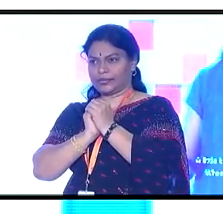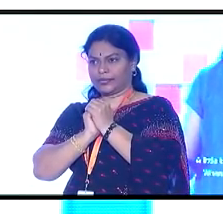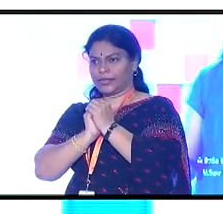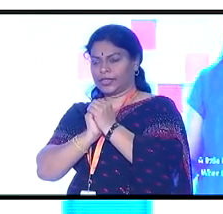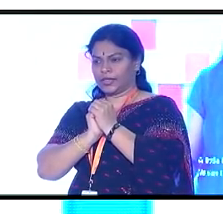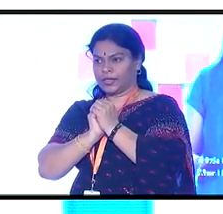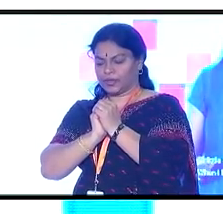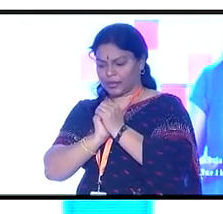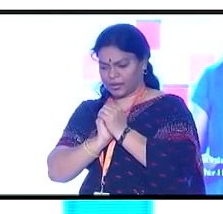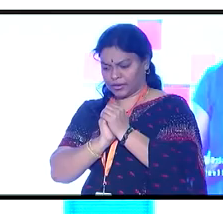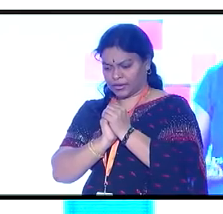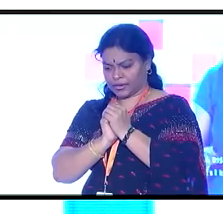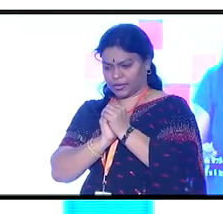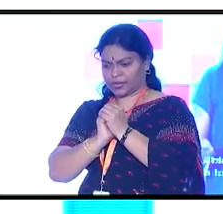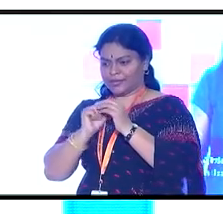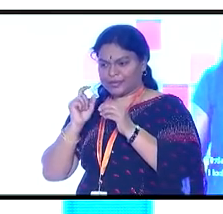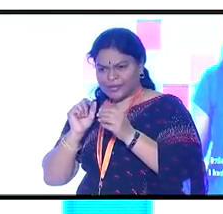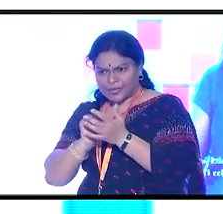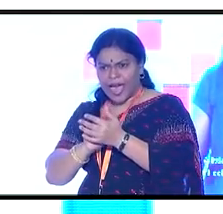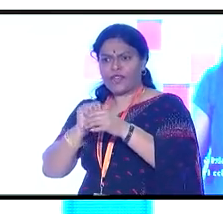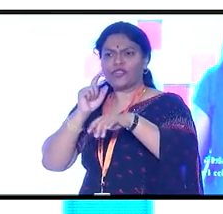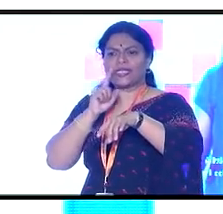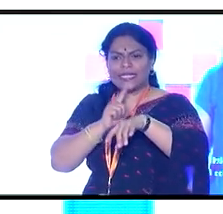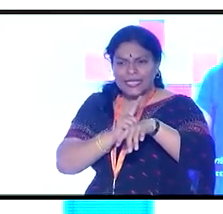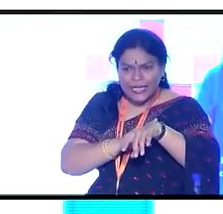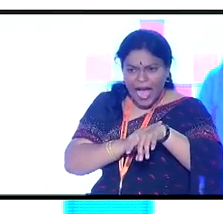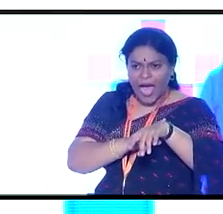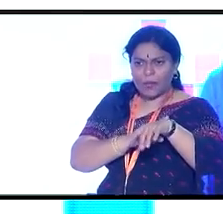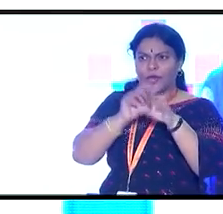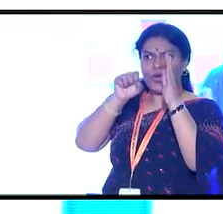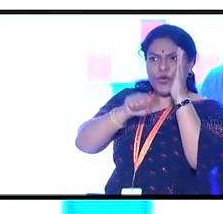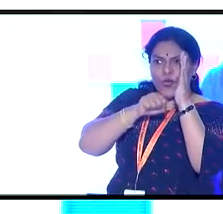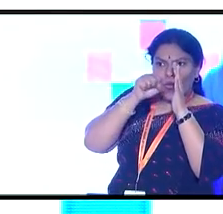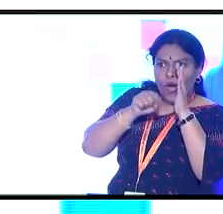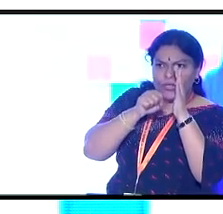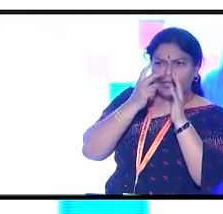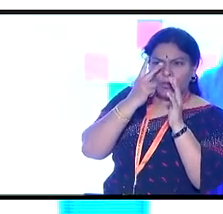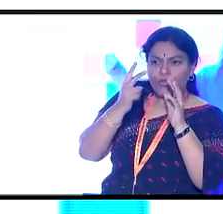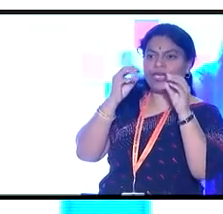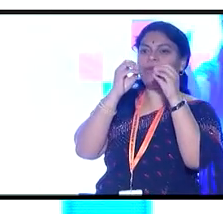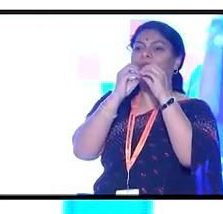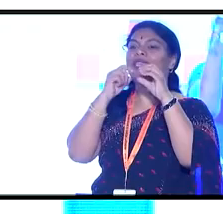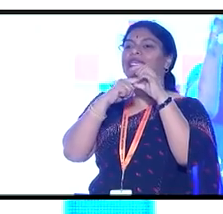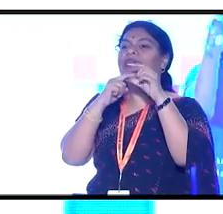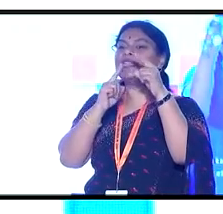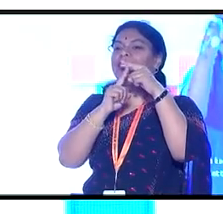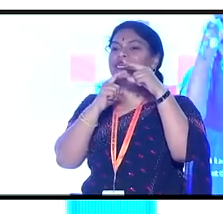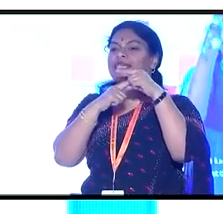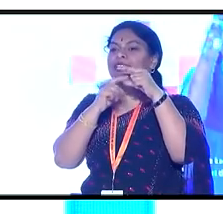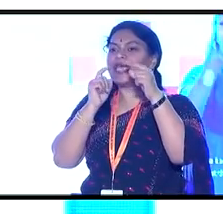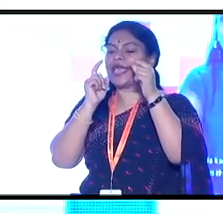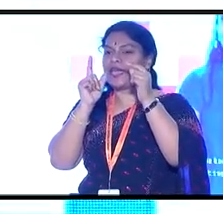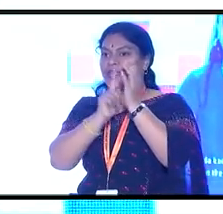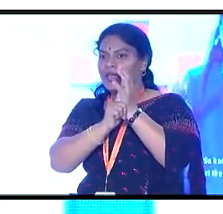life-threatening. It was my moment in Anaconda, if you've watched the movie, where you're lined up and you have the snake face right in front of